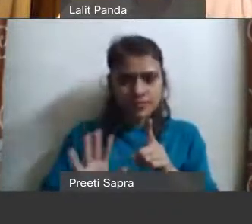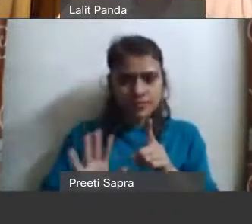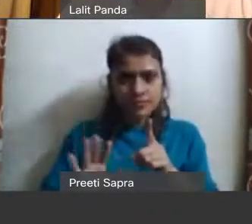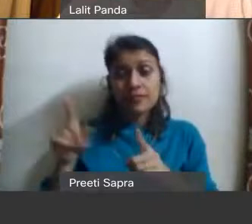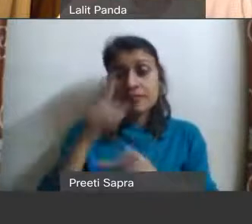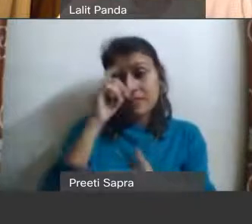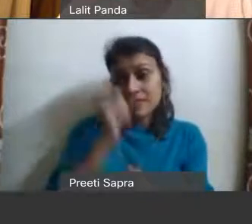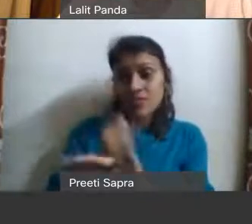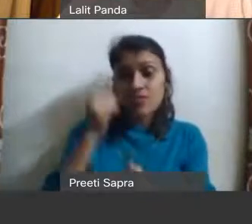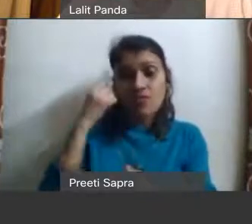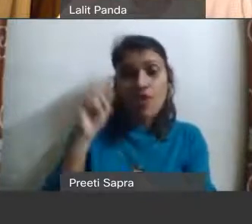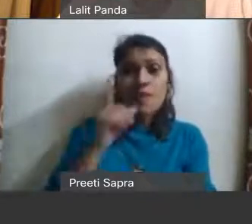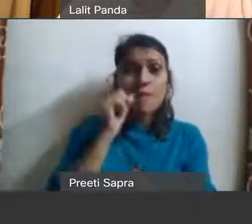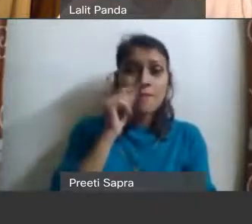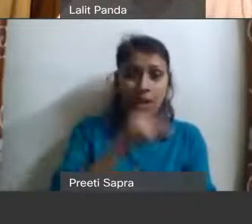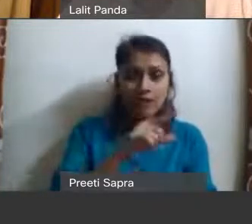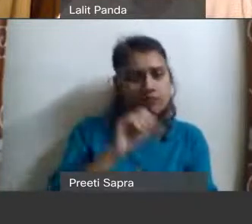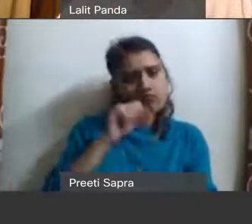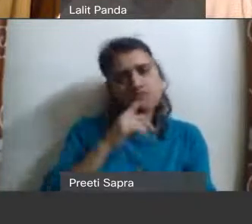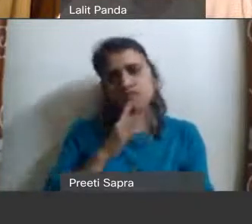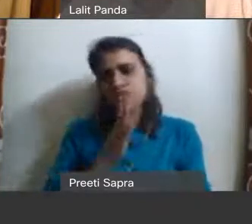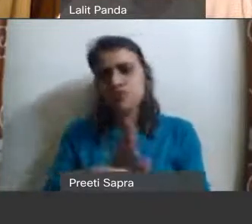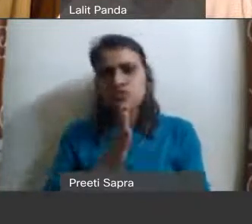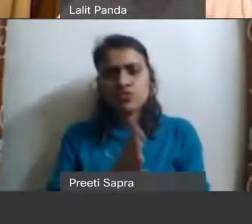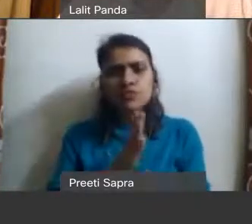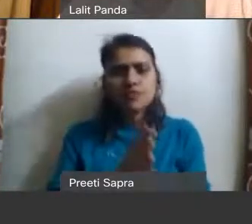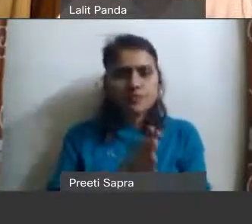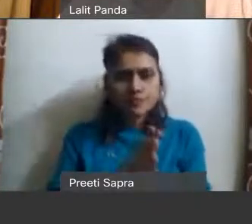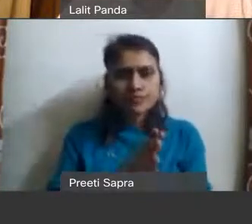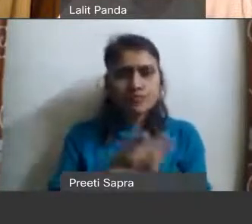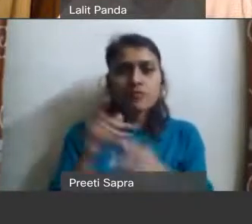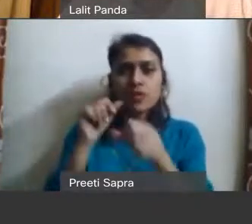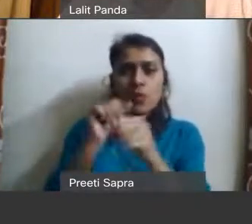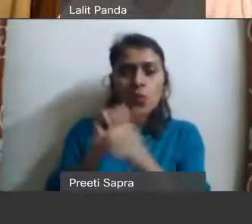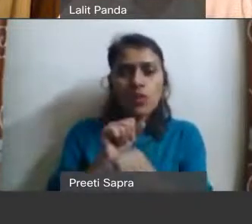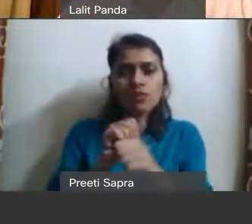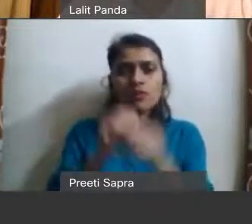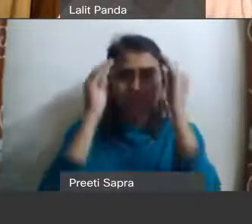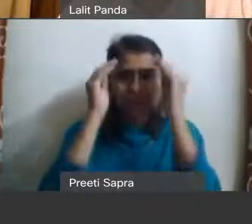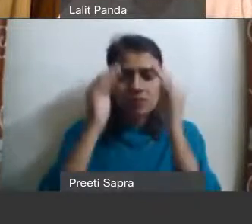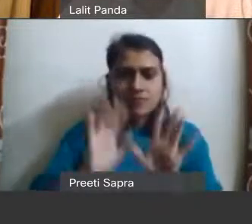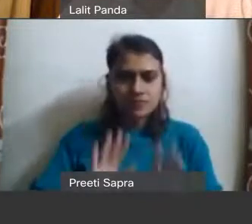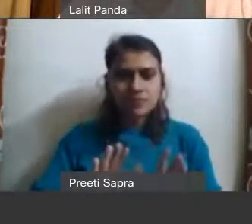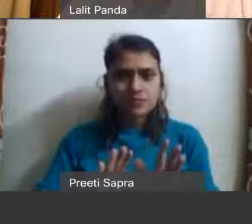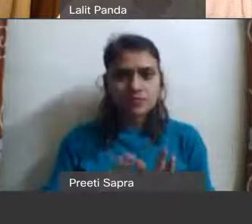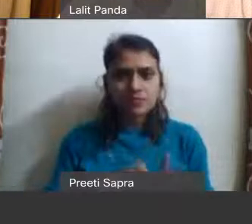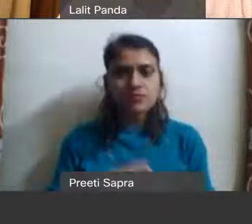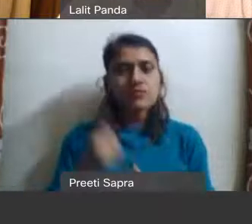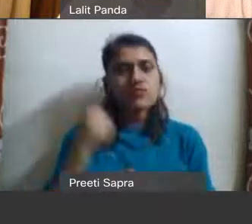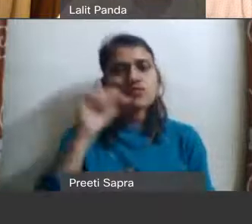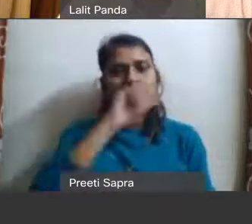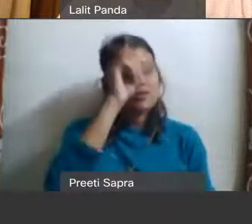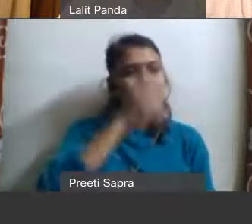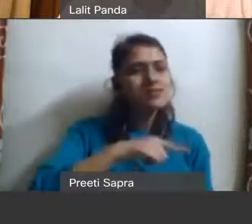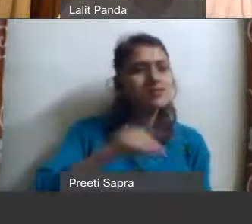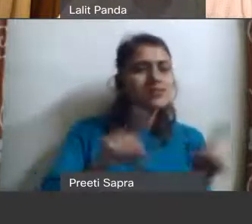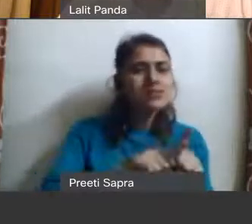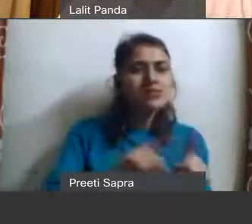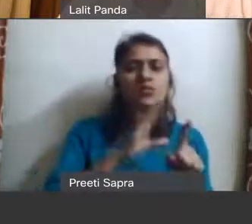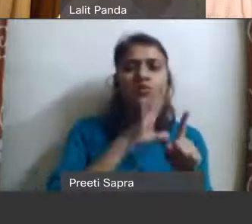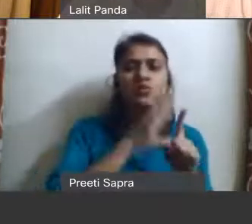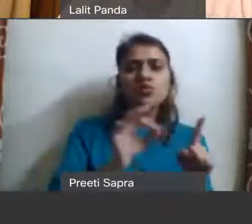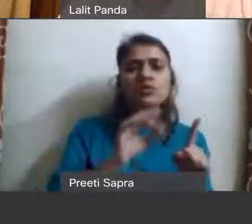position for men whom we are sure will turn up for work, considering the socio-political situation of India, would